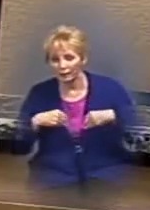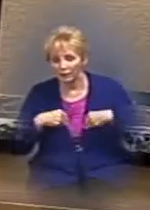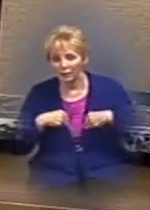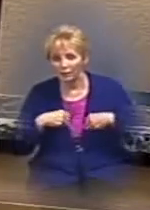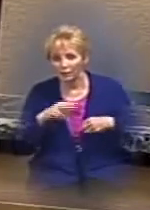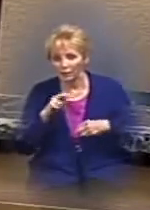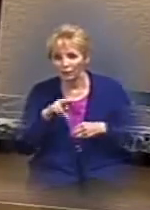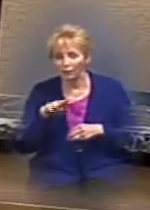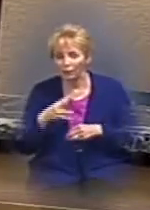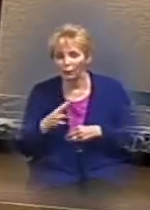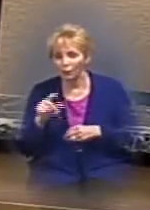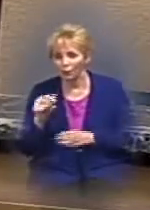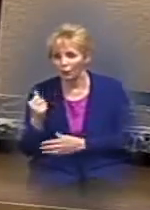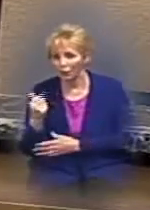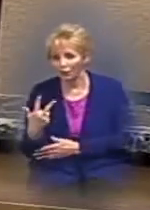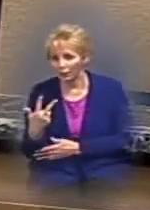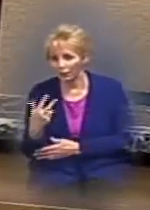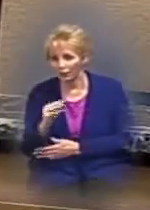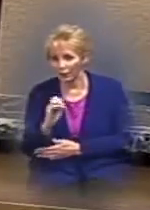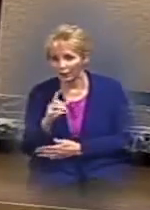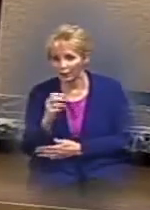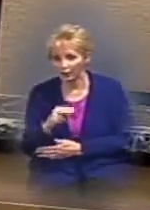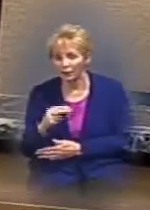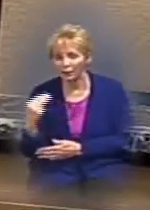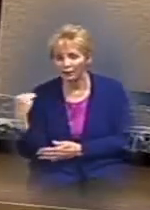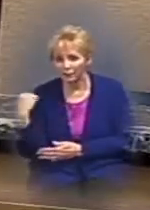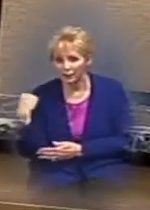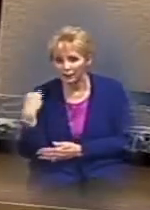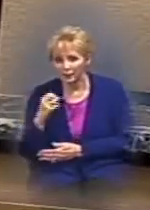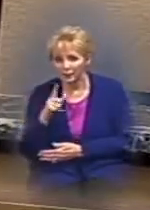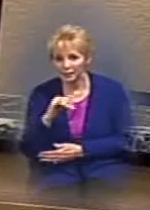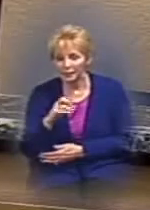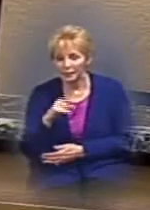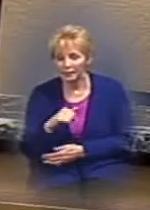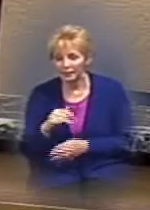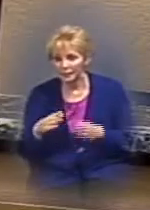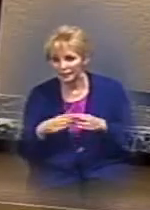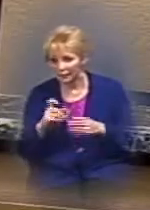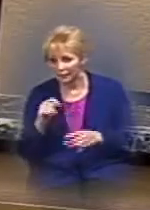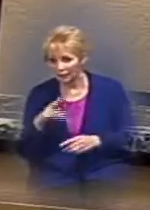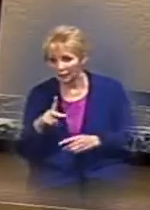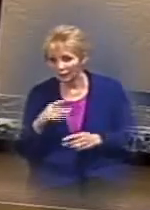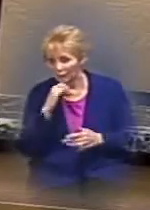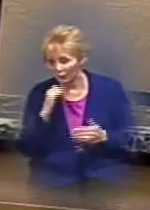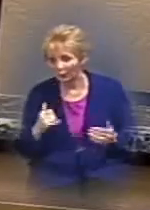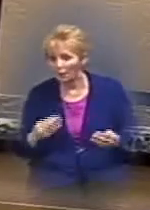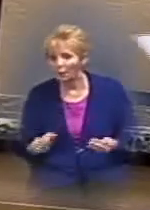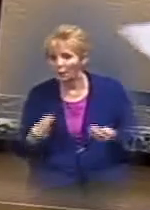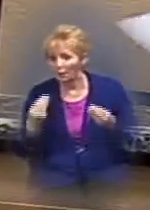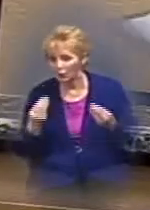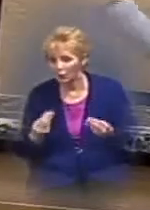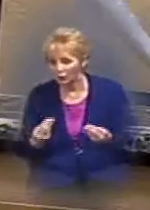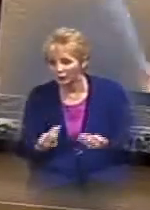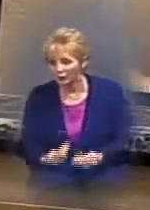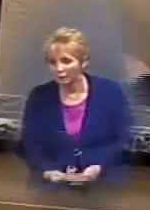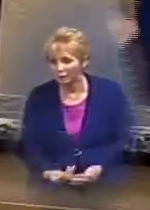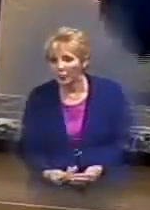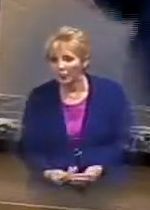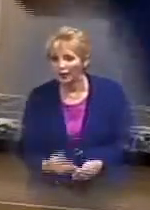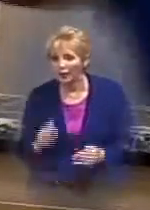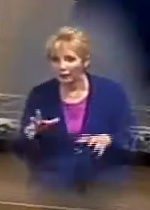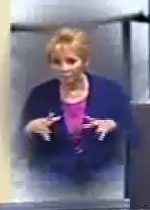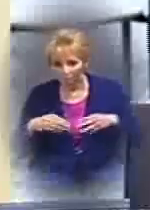day of November 2013, Mel Coyne, Mayor, Sally Sandy, City Clerk. I make this in the form of a motion. Second. All in favor say